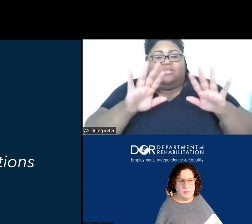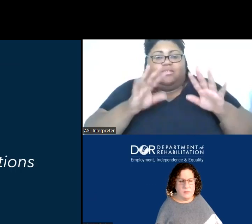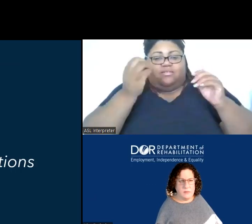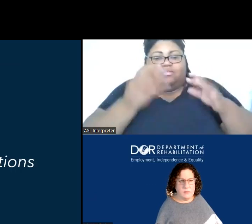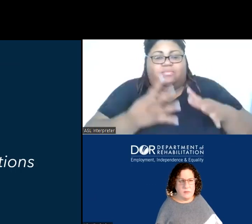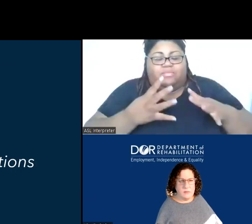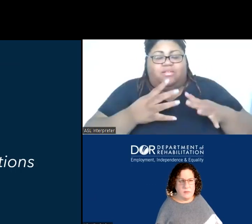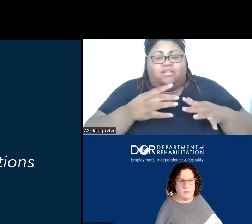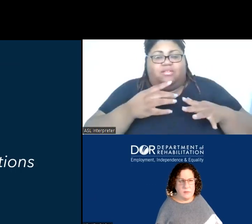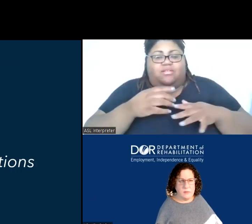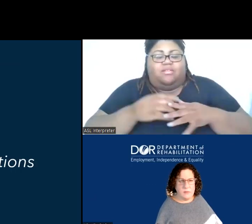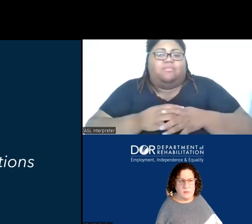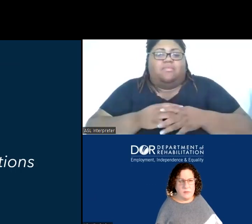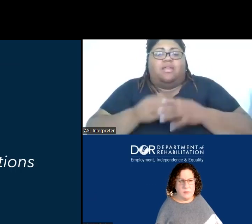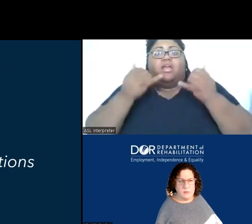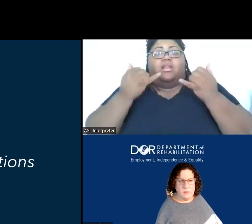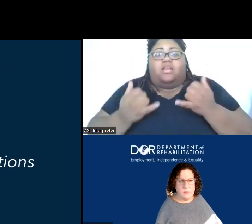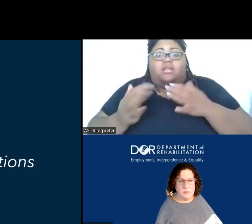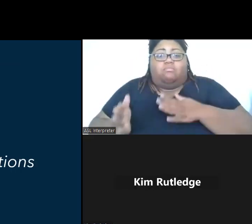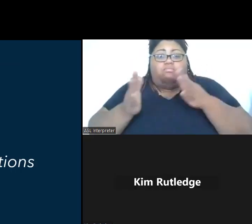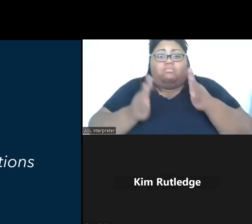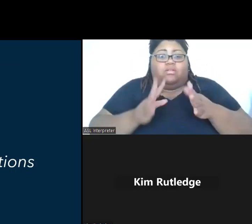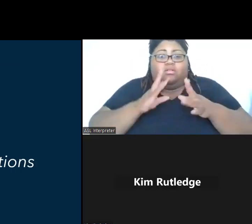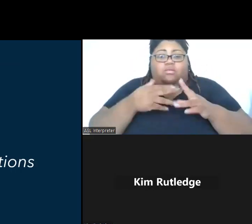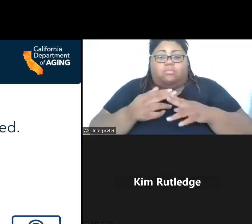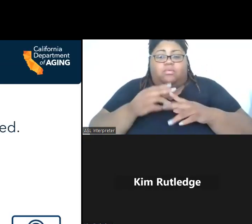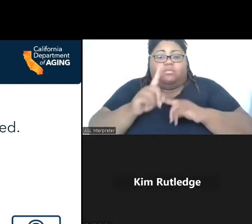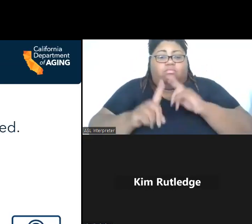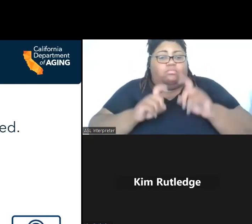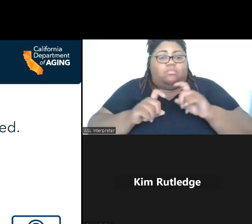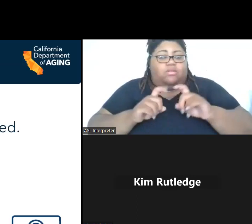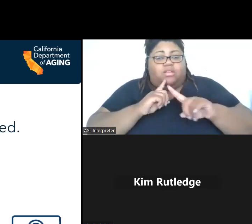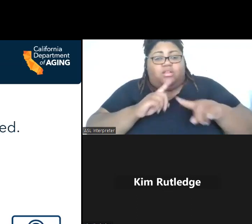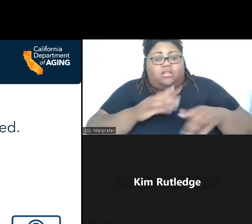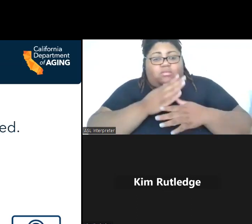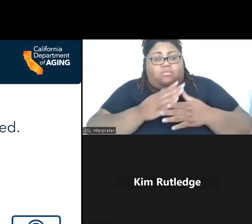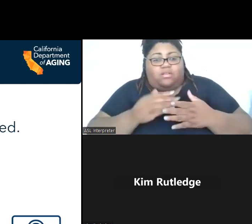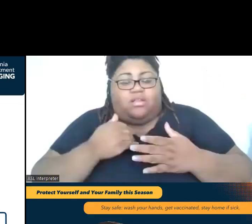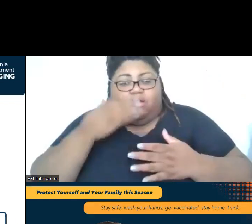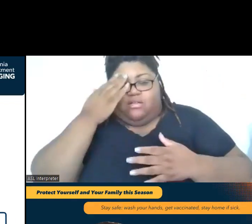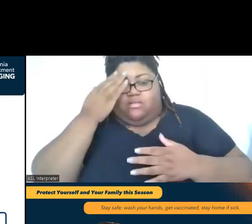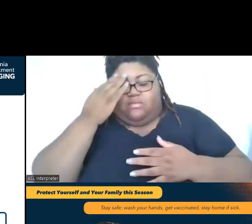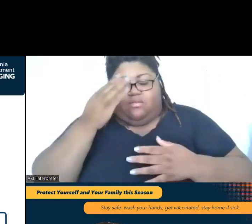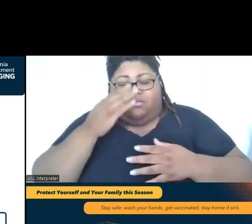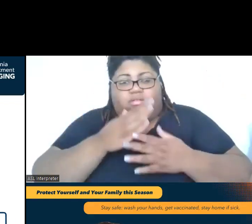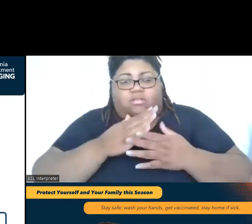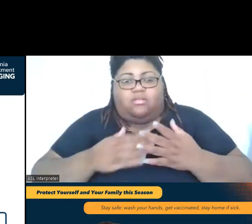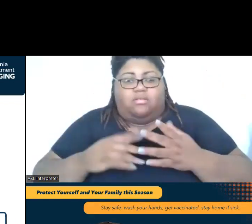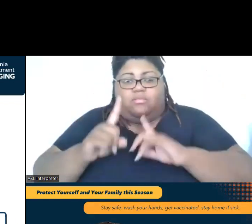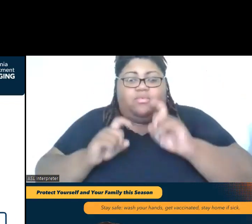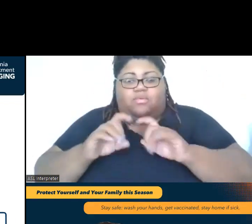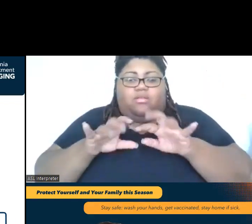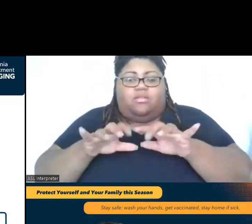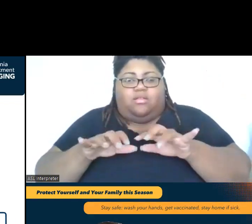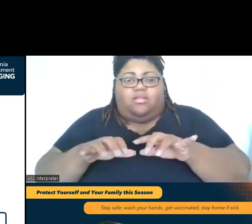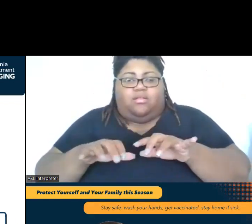out. So now we're going to move over to the Q&A section. I know there's quite a few questions coming in through the chat. So feel